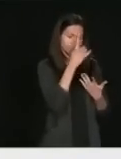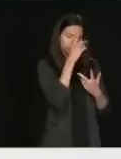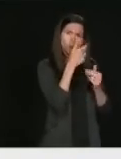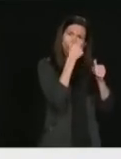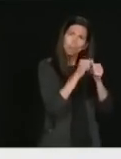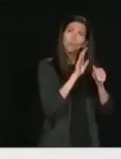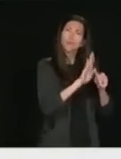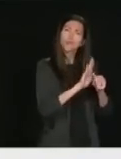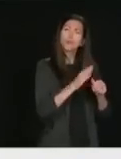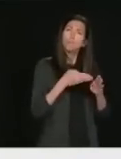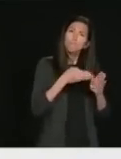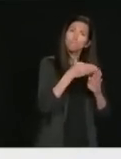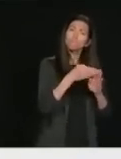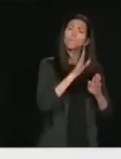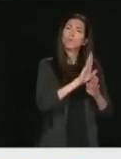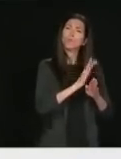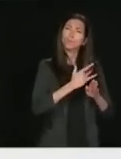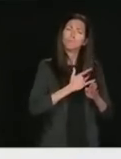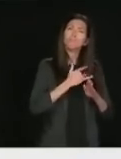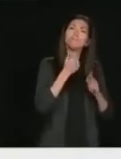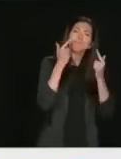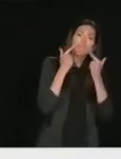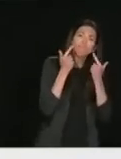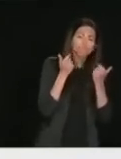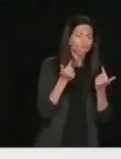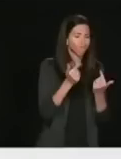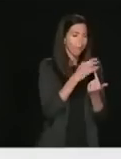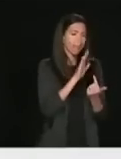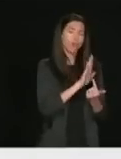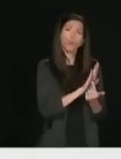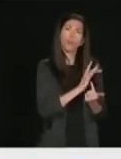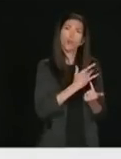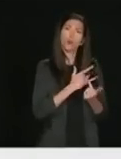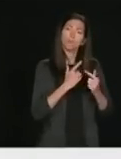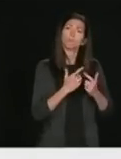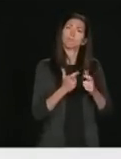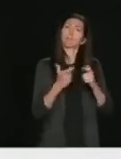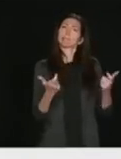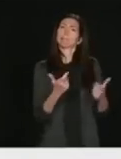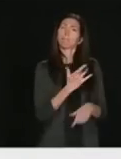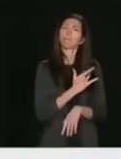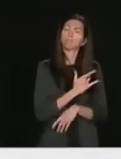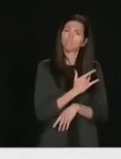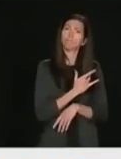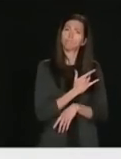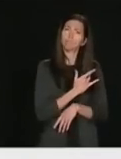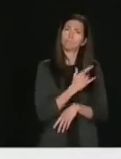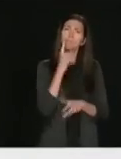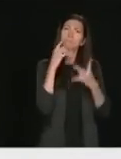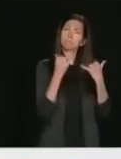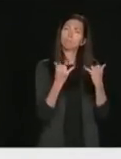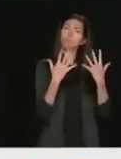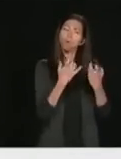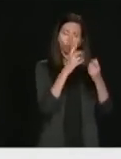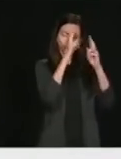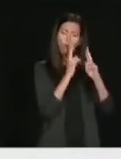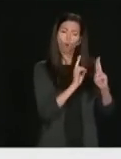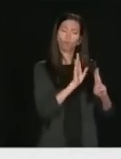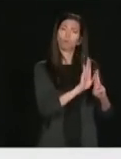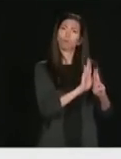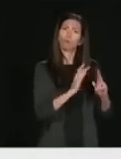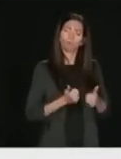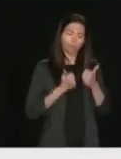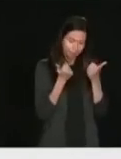humor and for her kindness. As we honor her, we pay tribute to the bravery of all those who